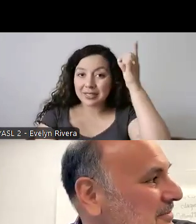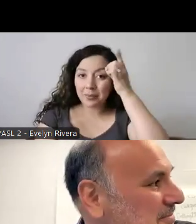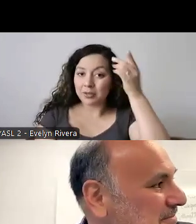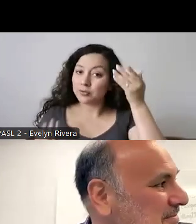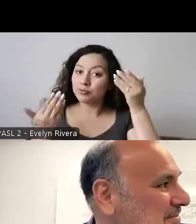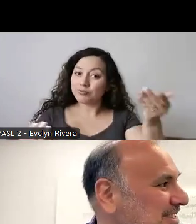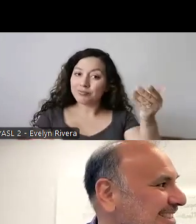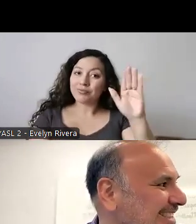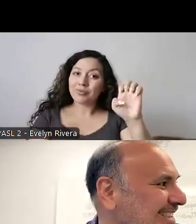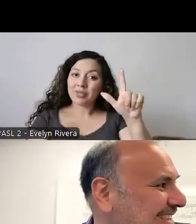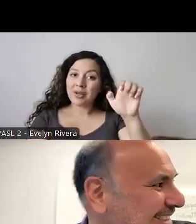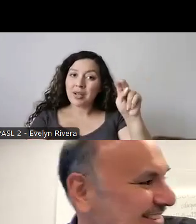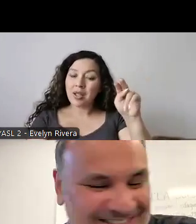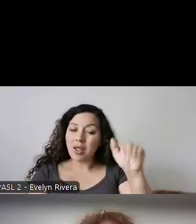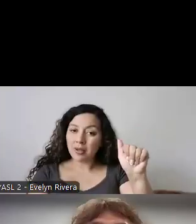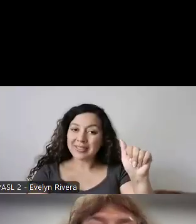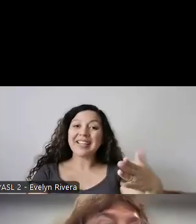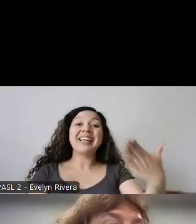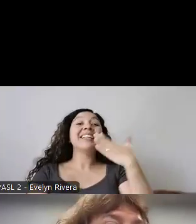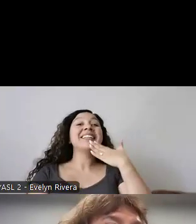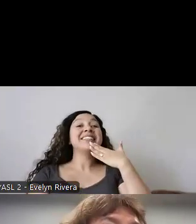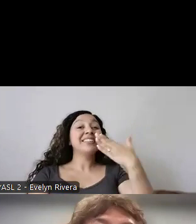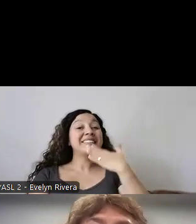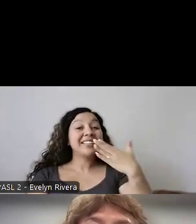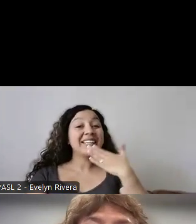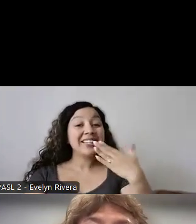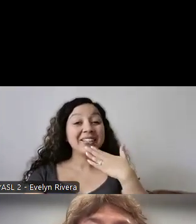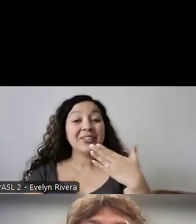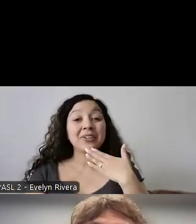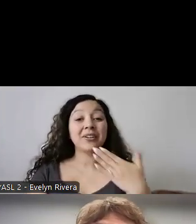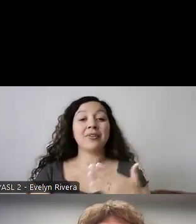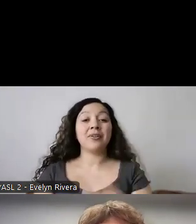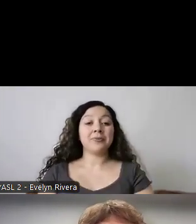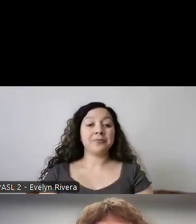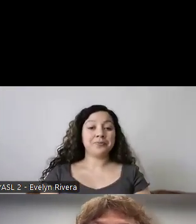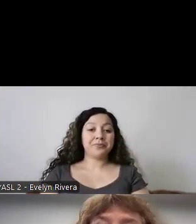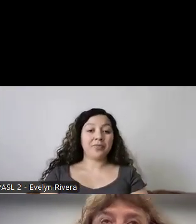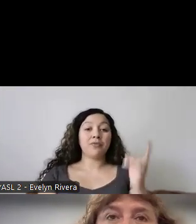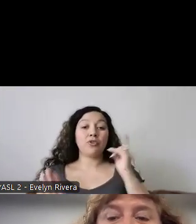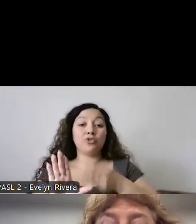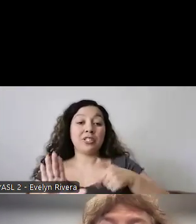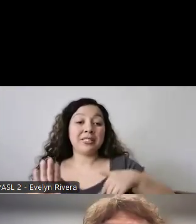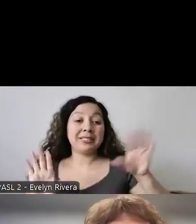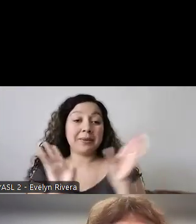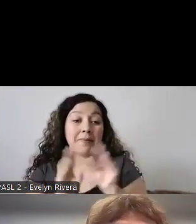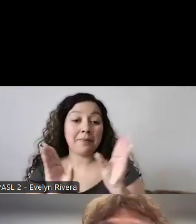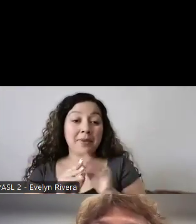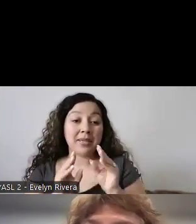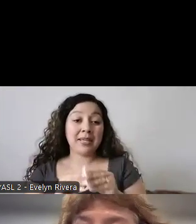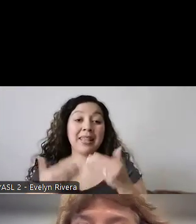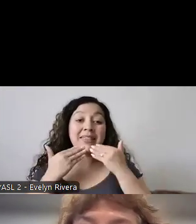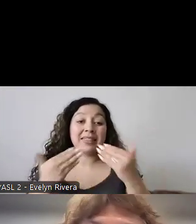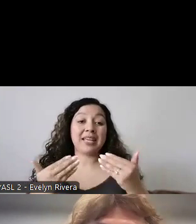Thank you. Thank you for having me. And And thanks to the support